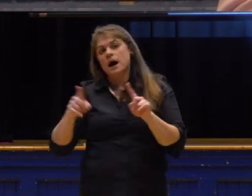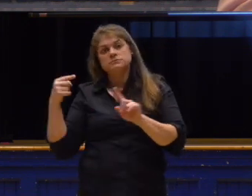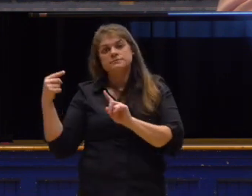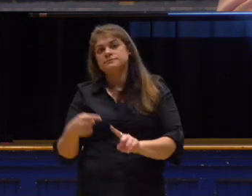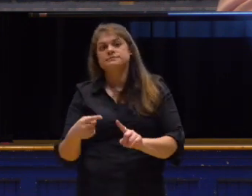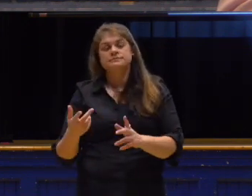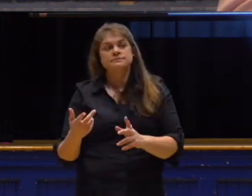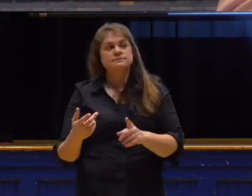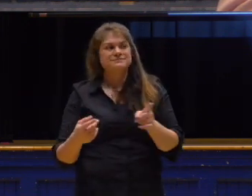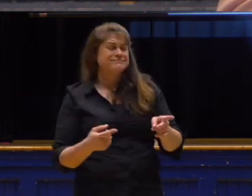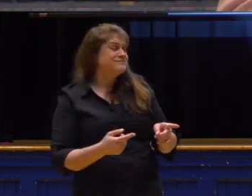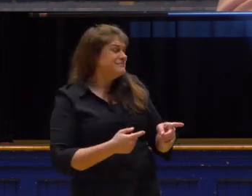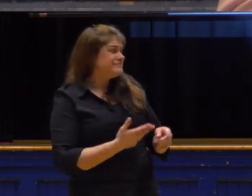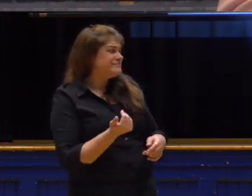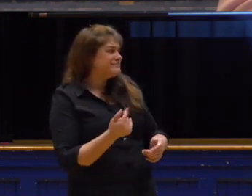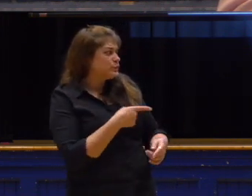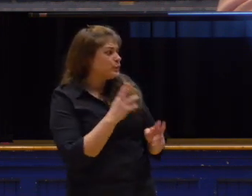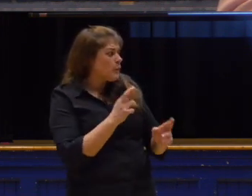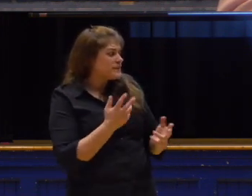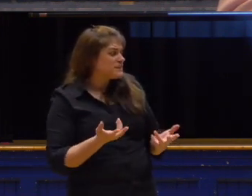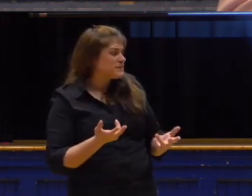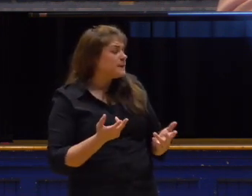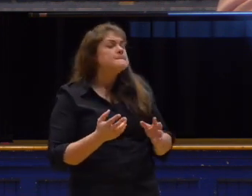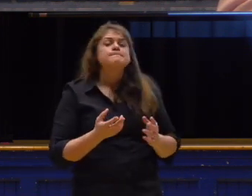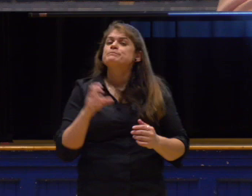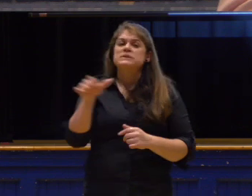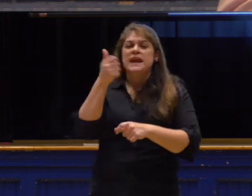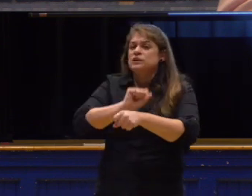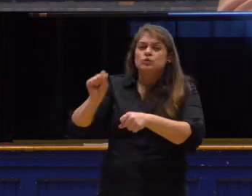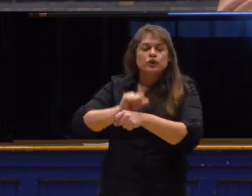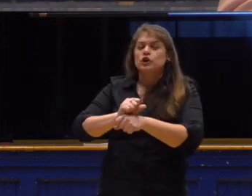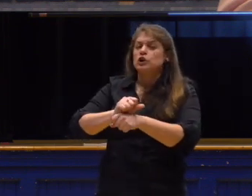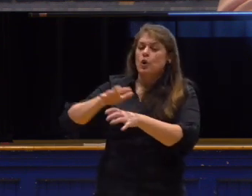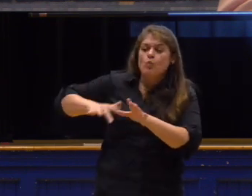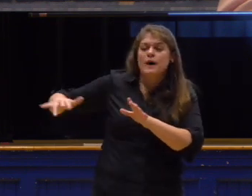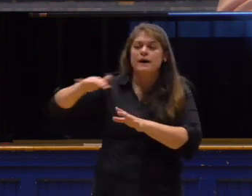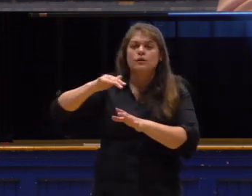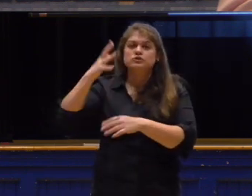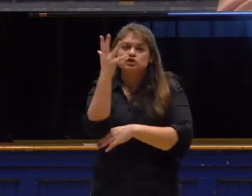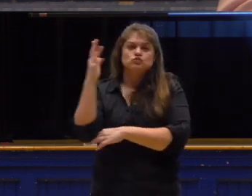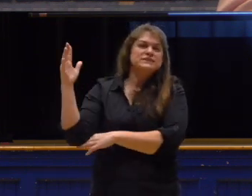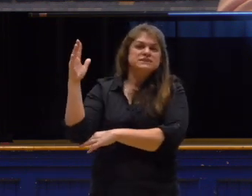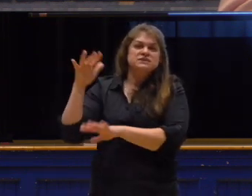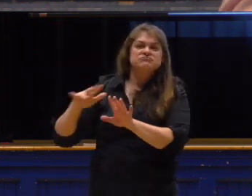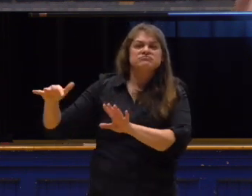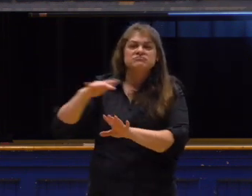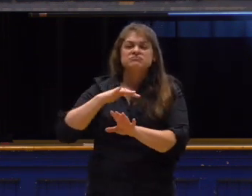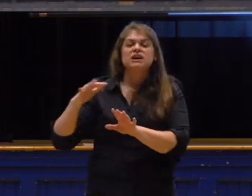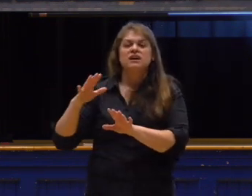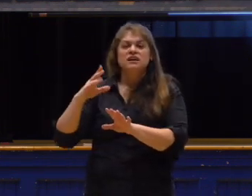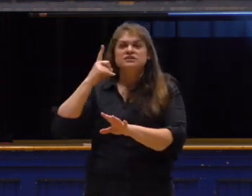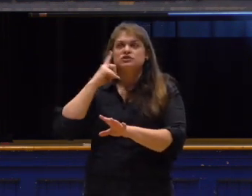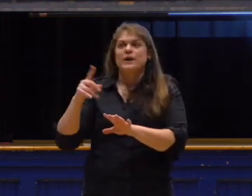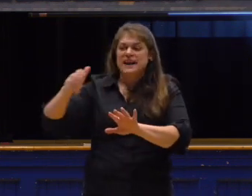going to be digging. You hope. Well, Yeah, any work that we're doing in and around the trees, they're doing. I don't know if you saw any of the air excavation and